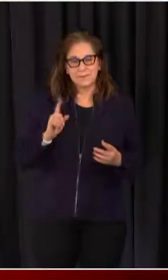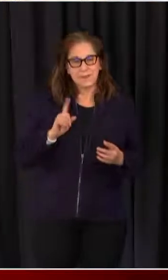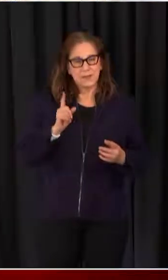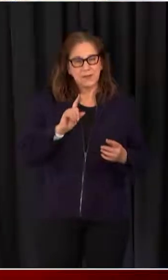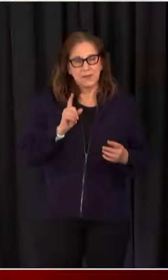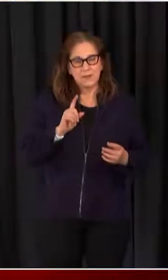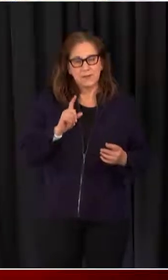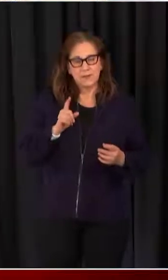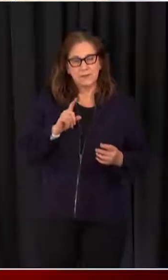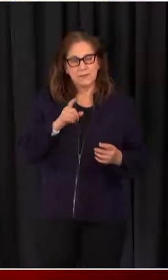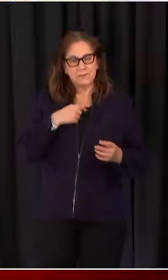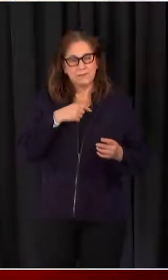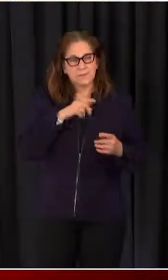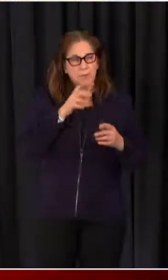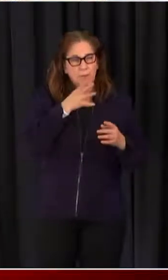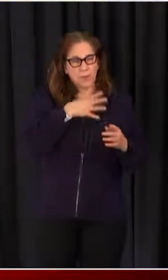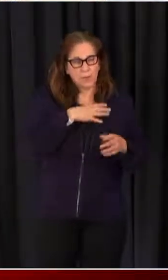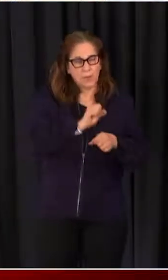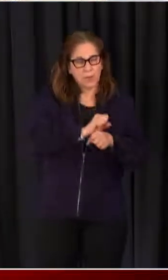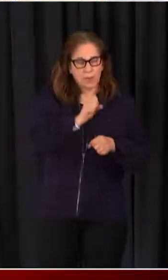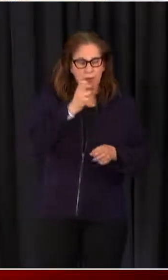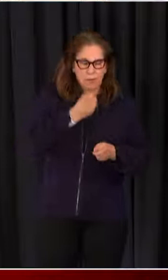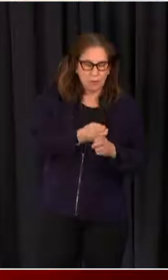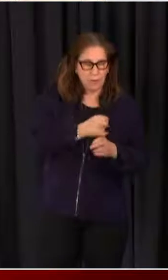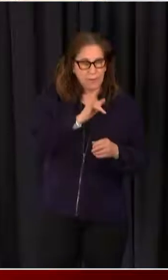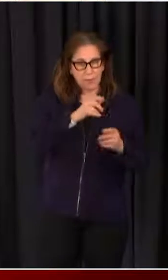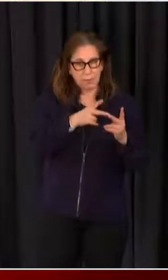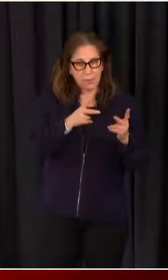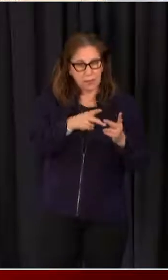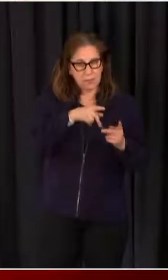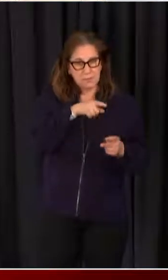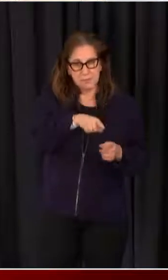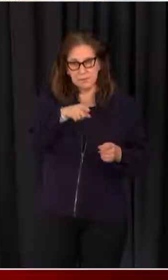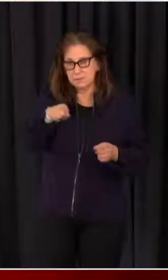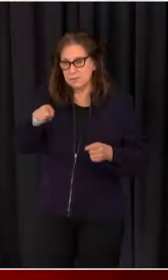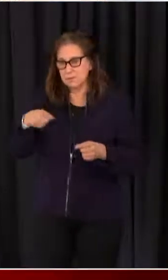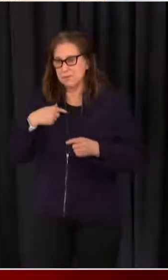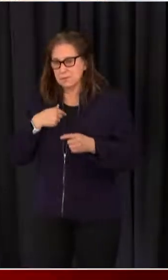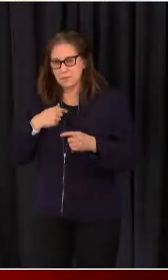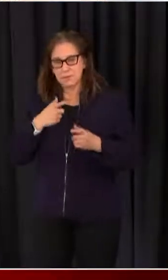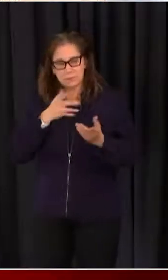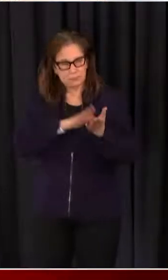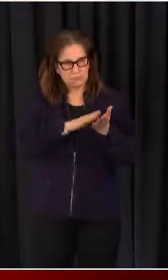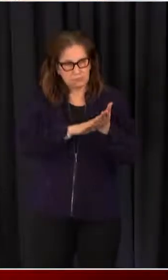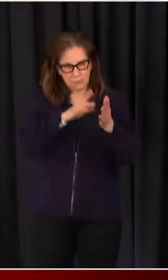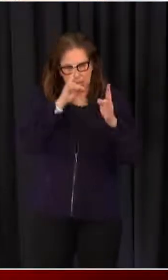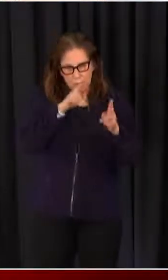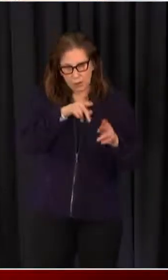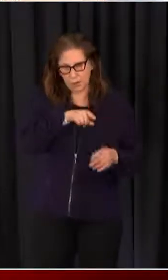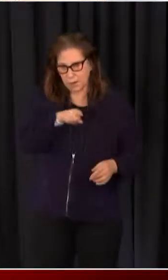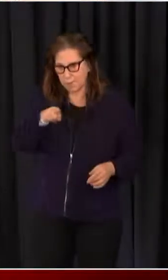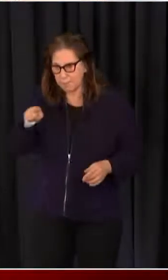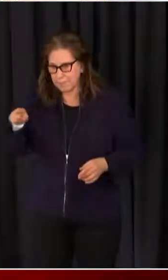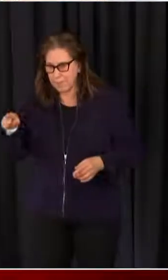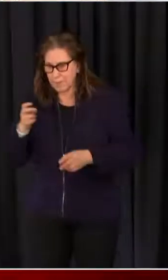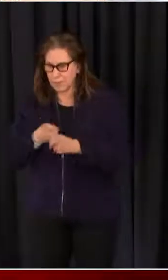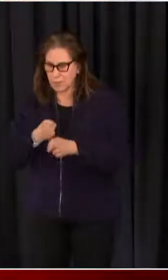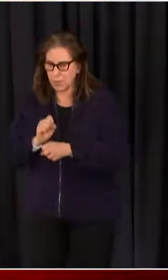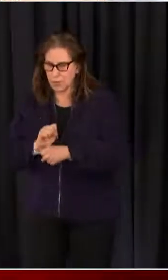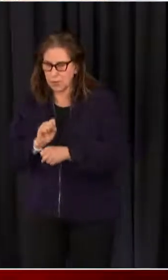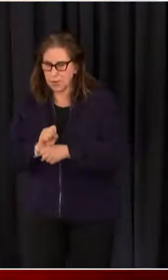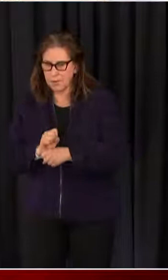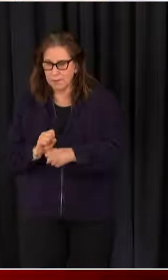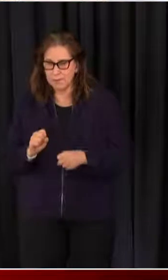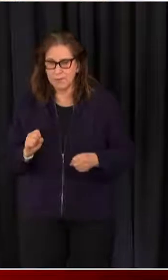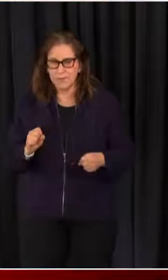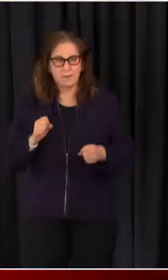the hard work of women, promote women because of their merit, and ensure that they have